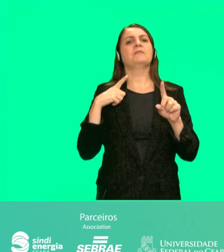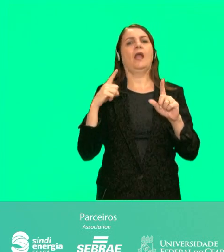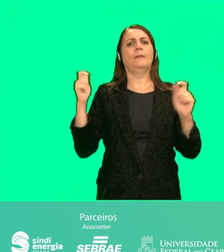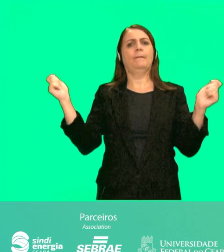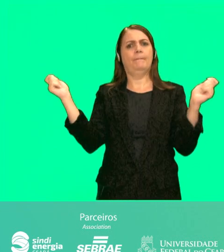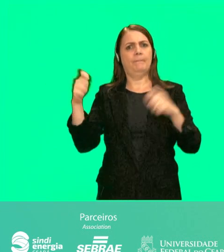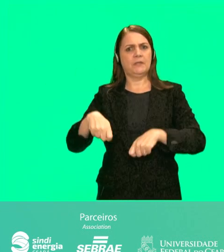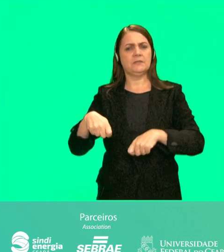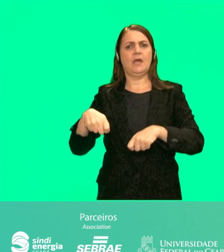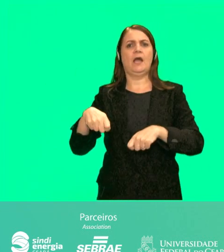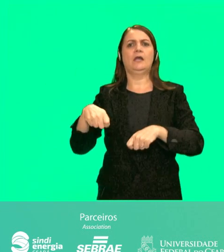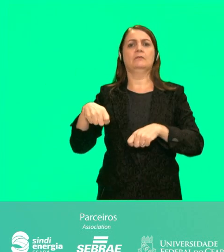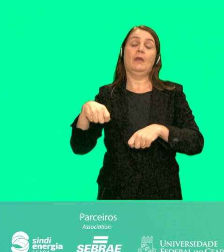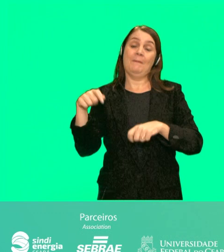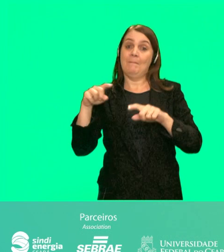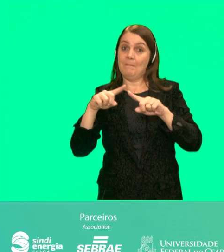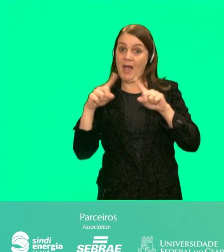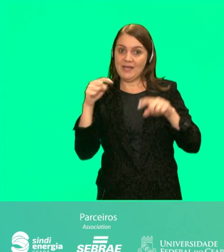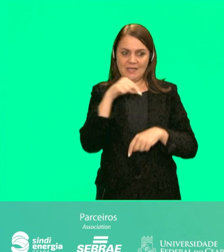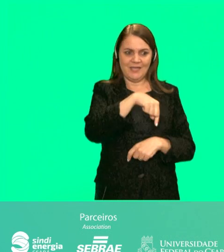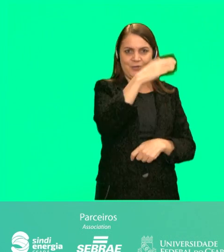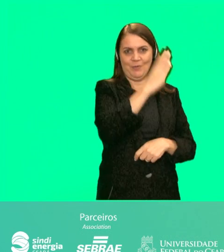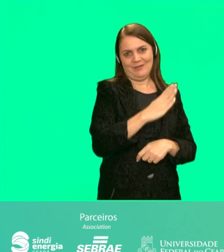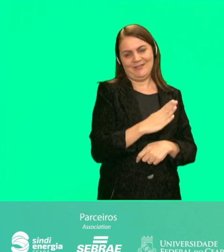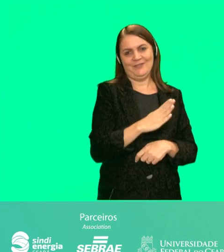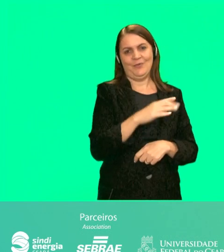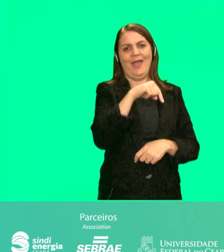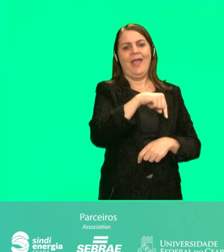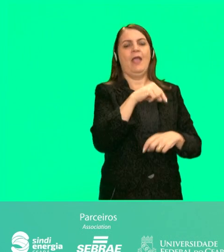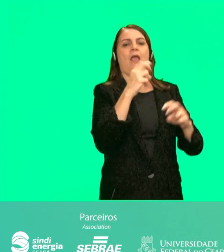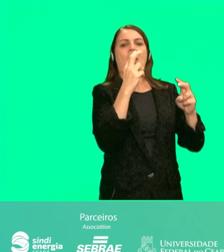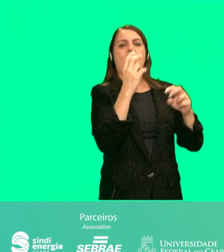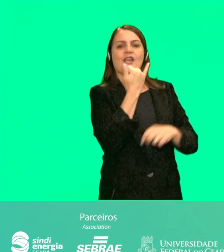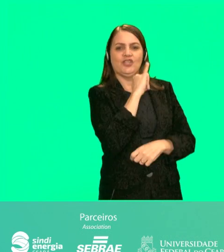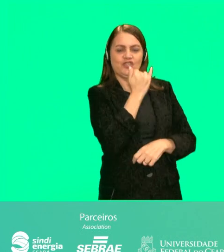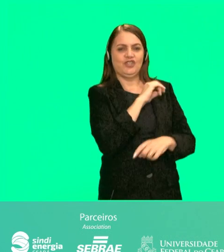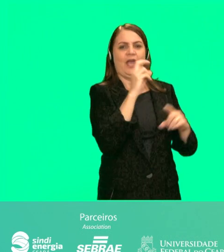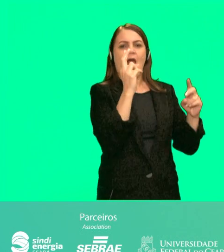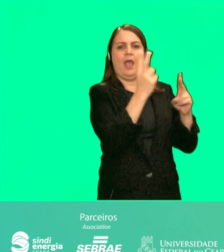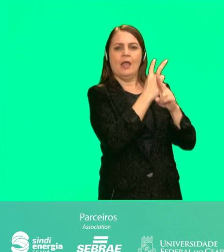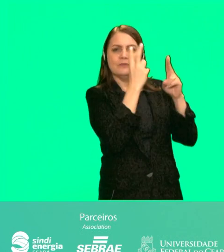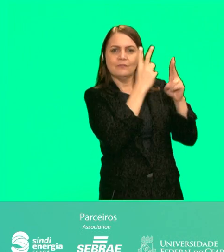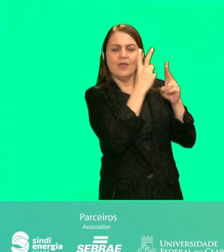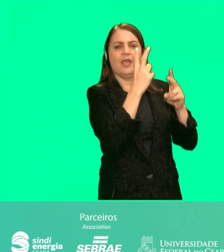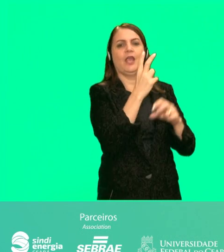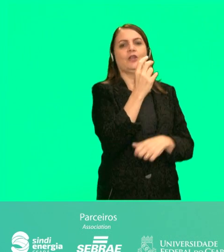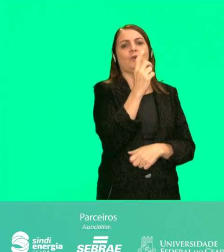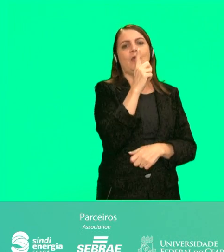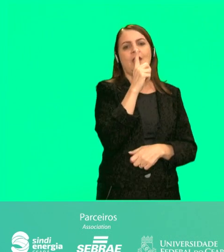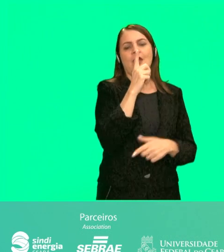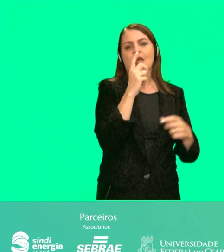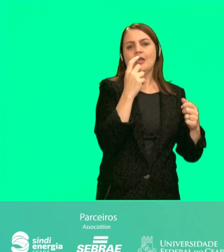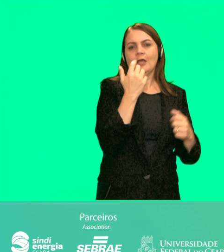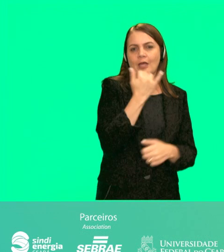the energy generation capacity, we are much larger than Chile.